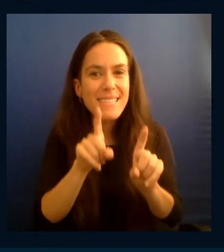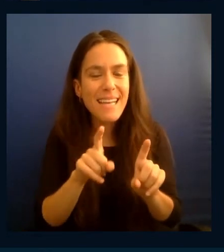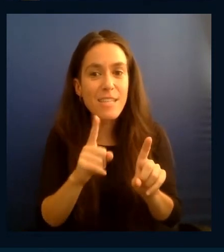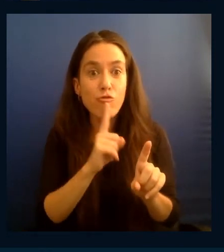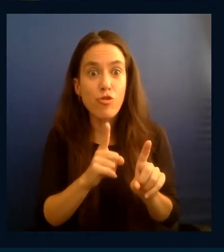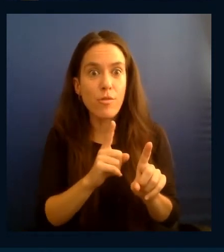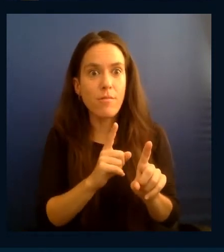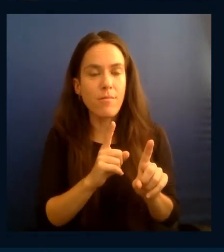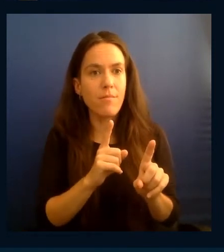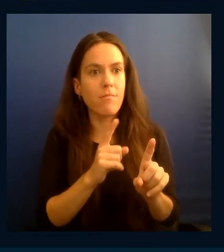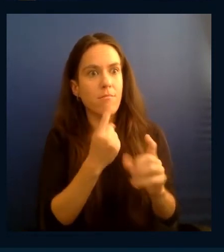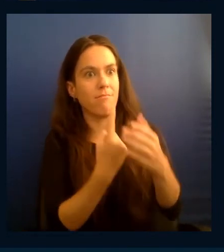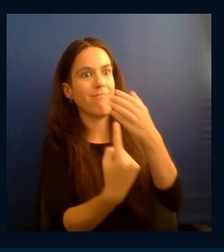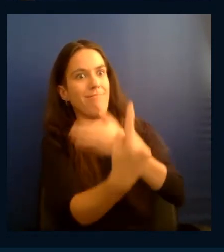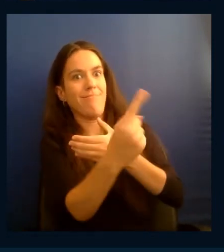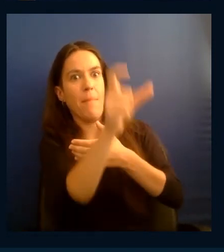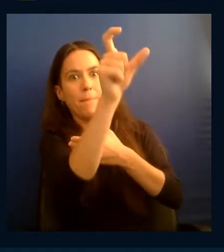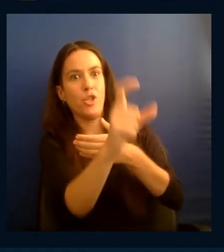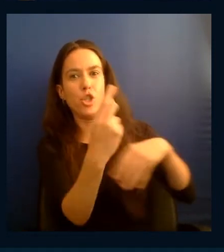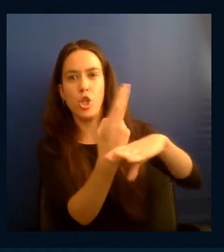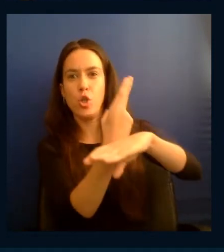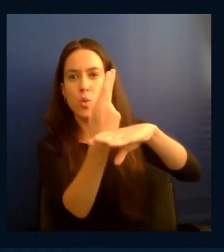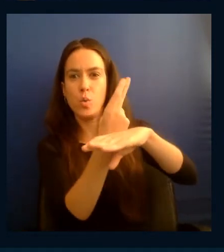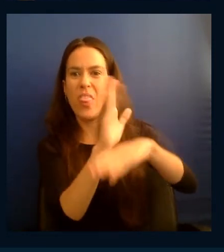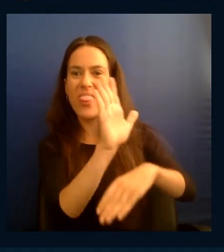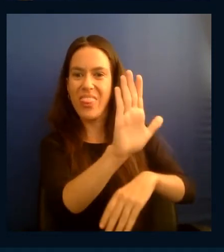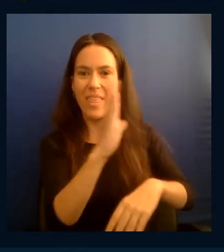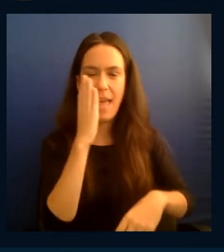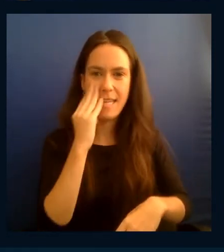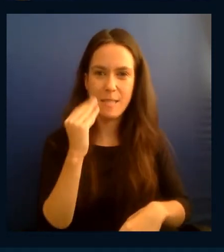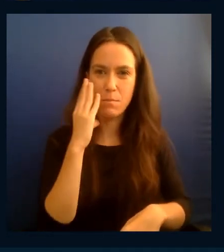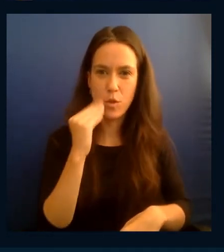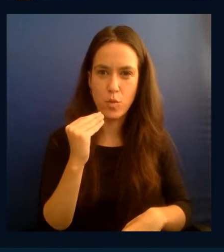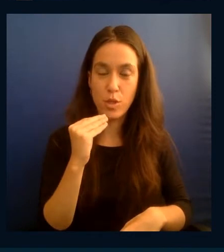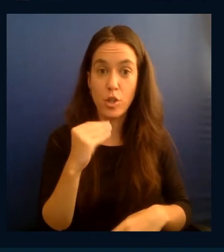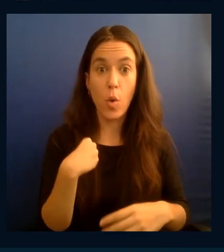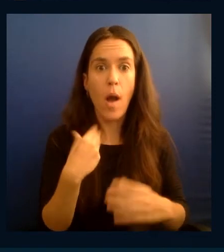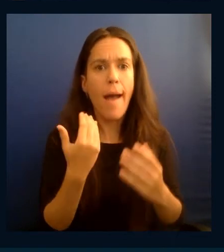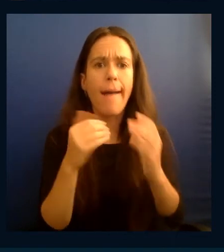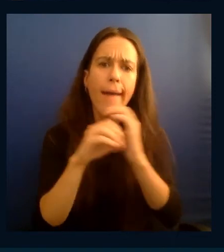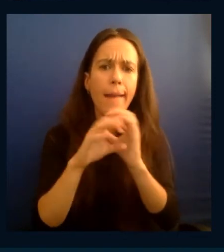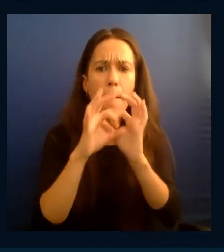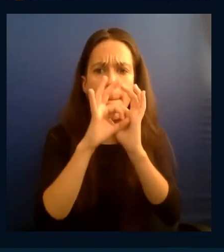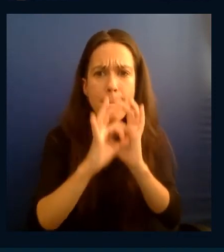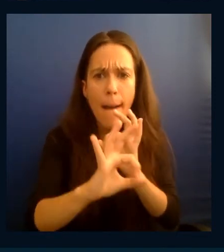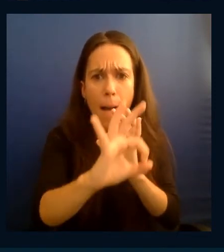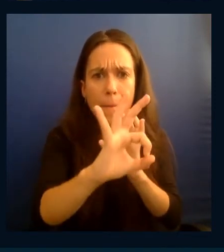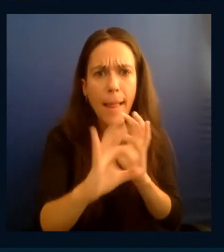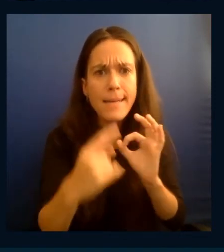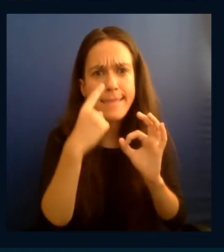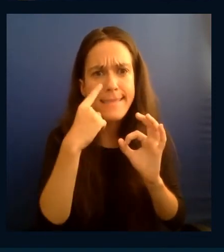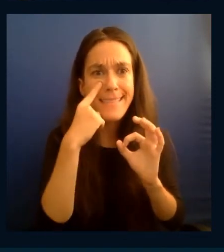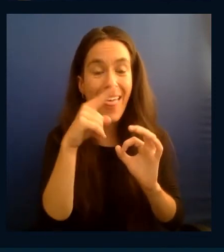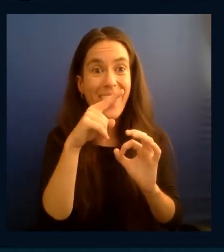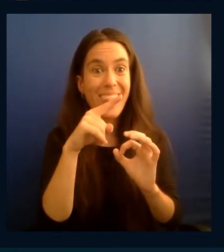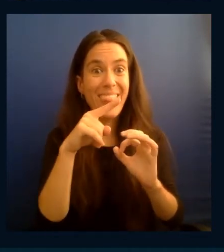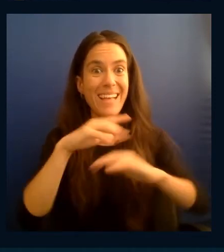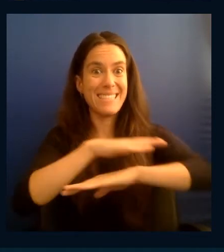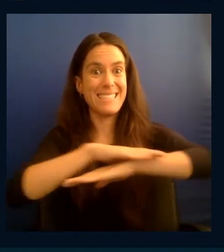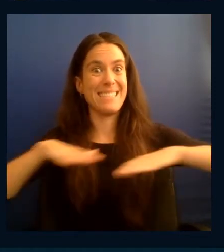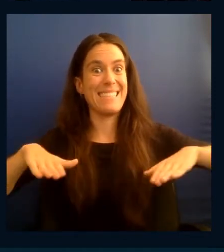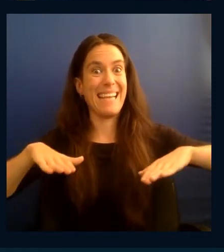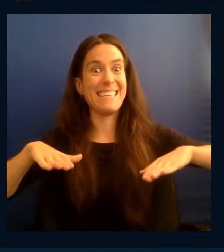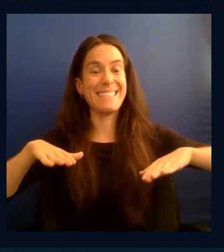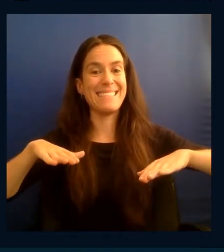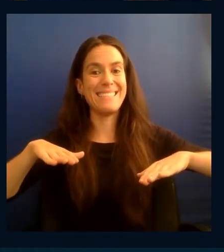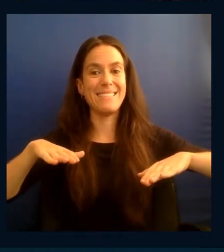user experience. So what I've done is, if we go back to our pipeline here, everything will deploy to the staging environment. Then we'll deploy to